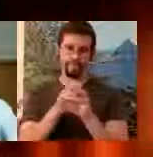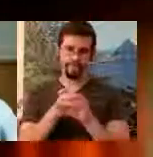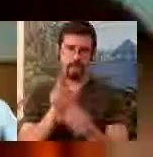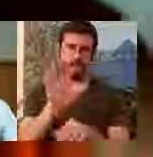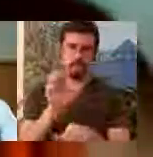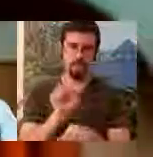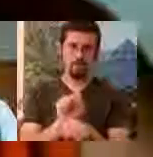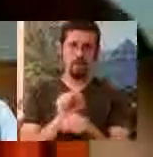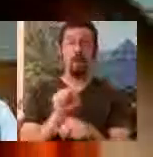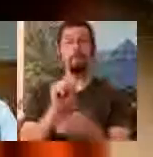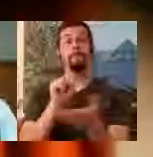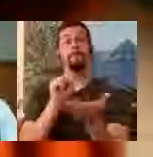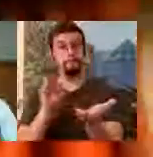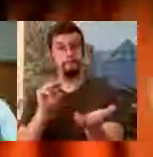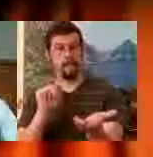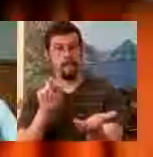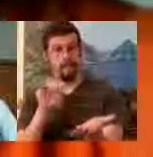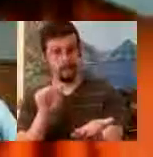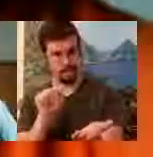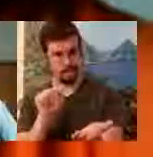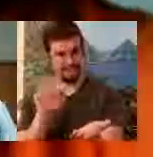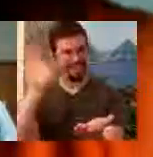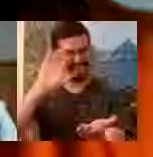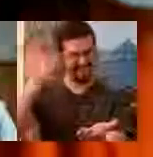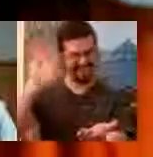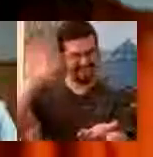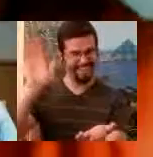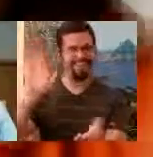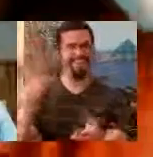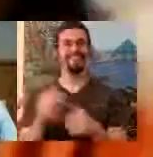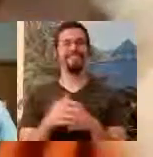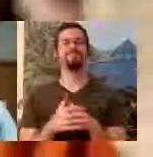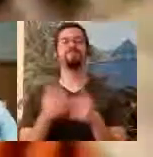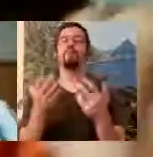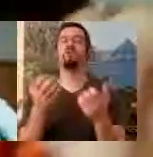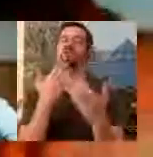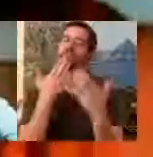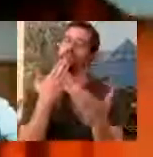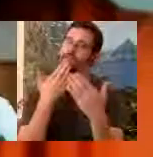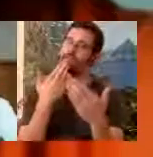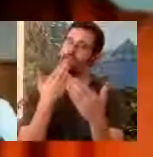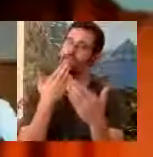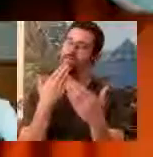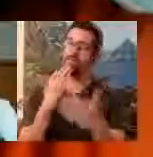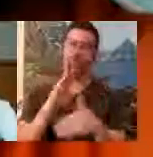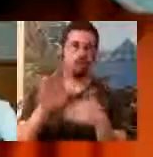Here's Maria. Hi. I want to thank you so much for